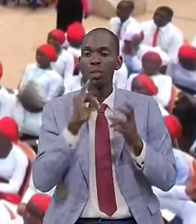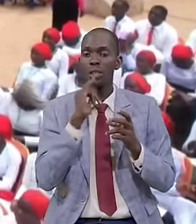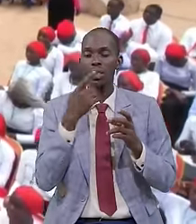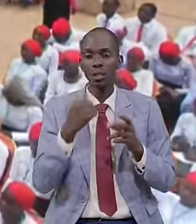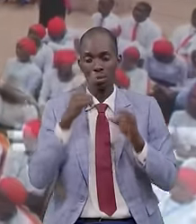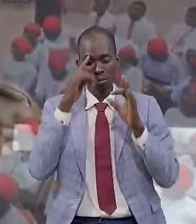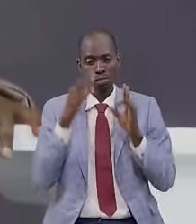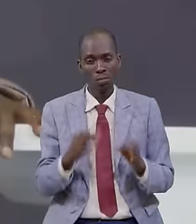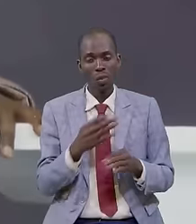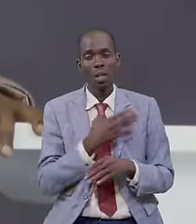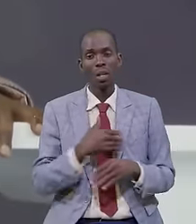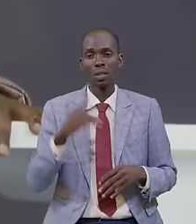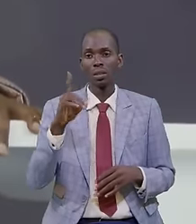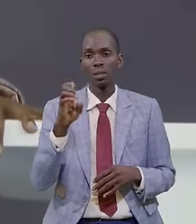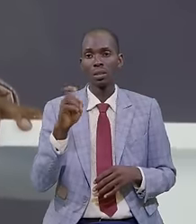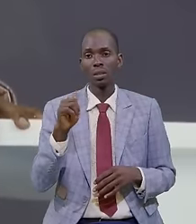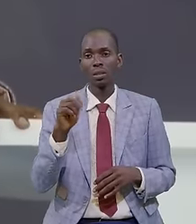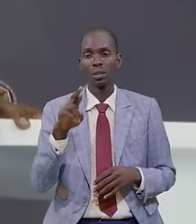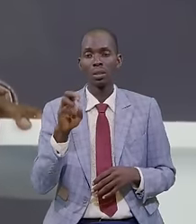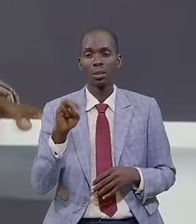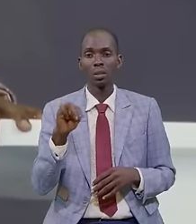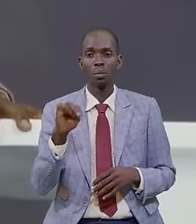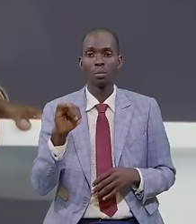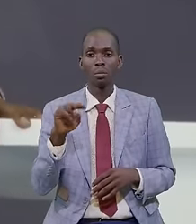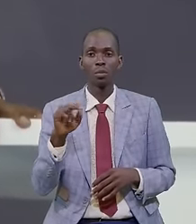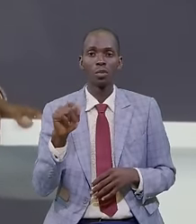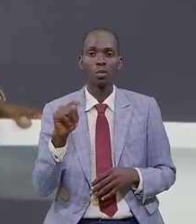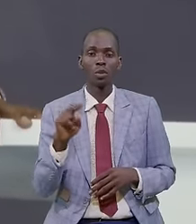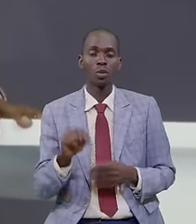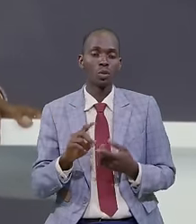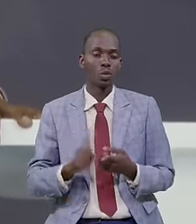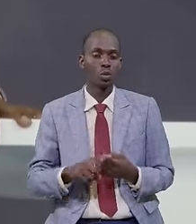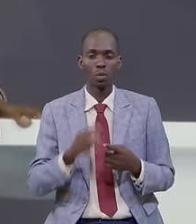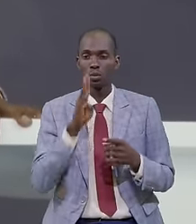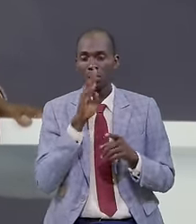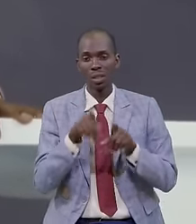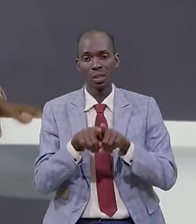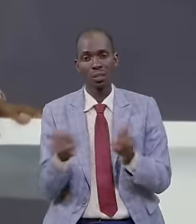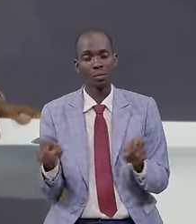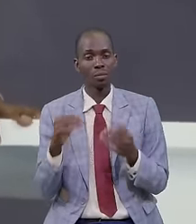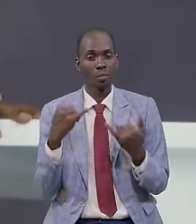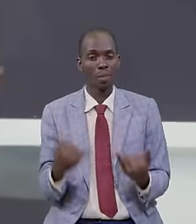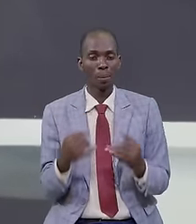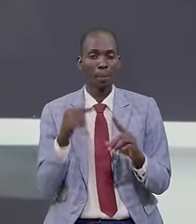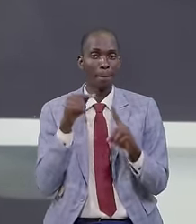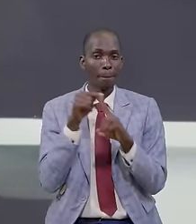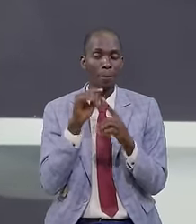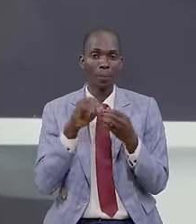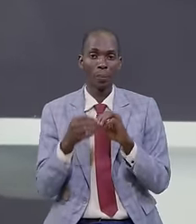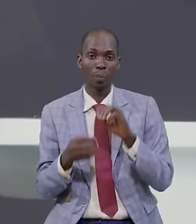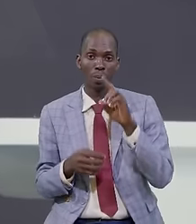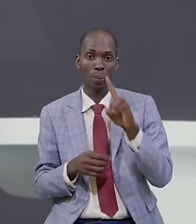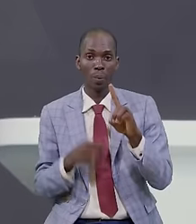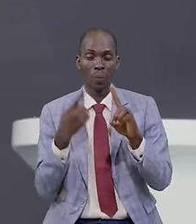to stand out. Three things we're looking at. Number one, we're looking at the